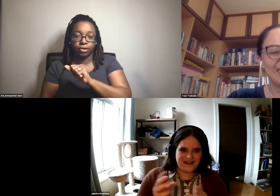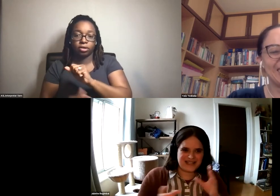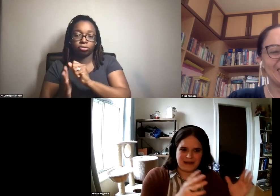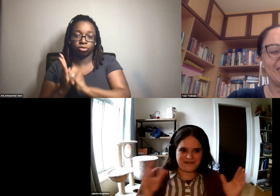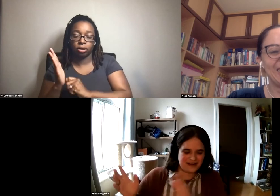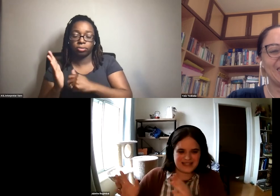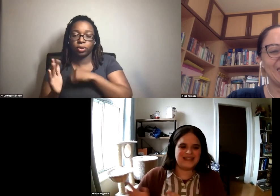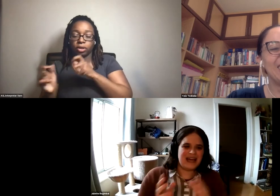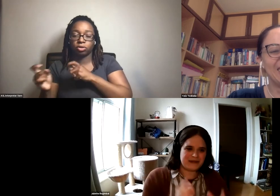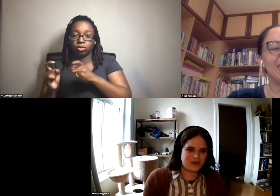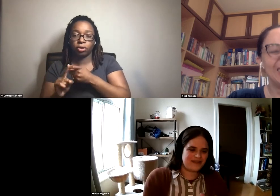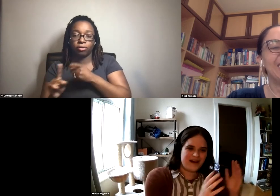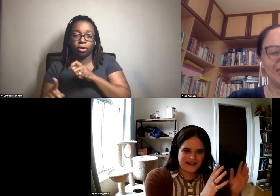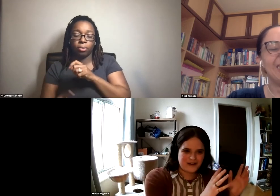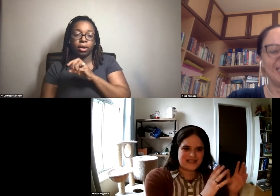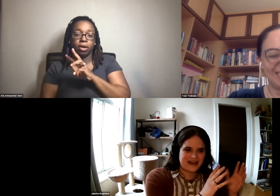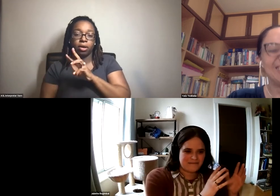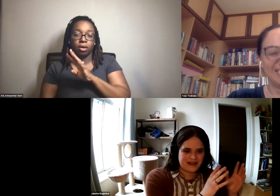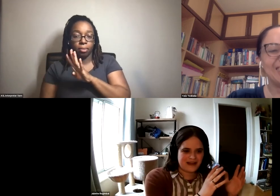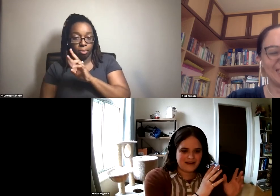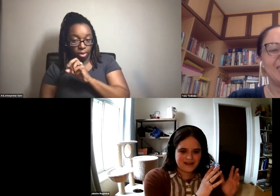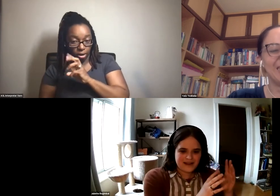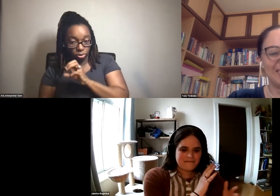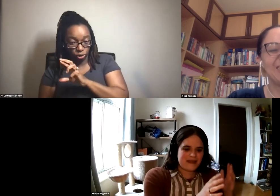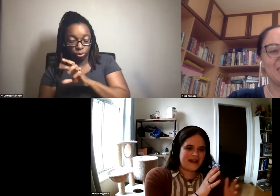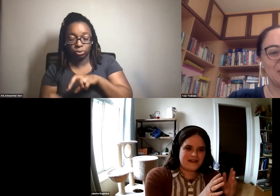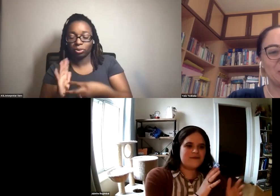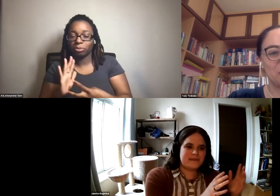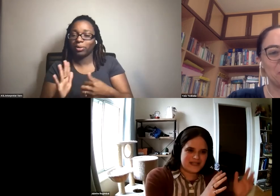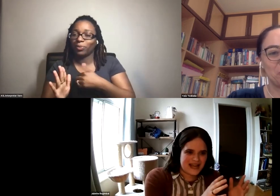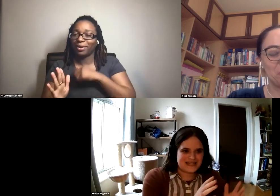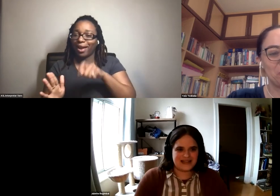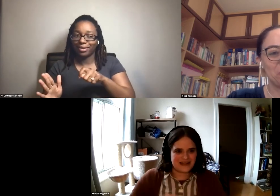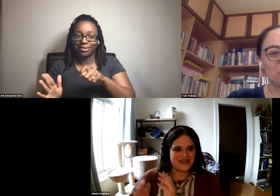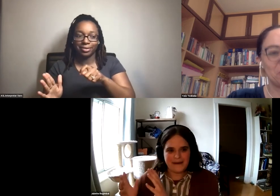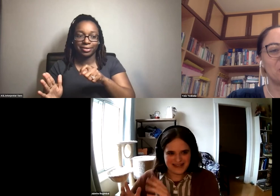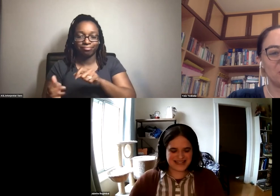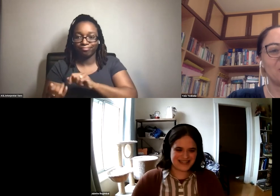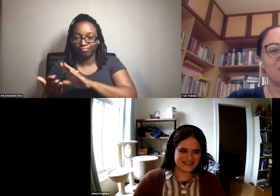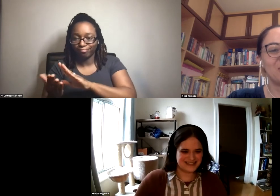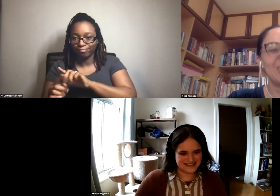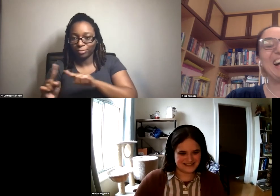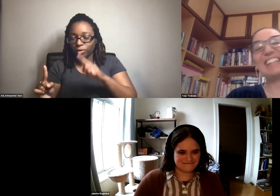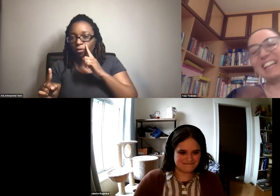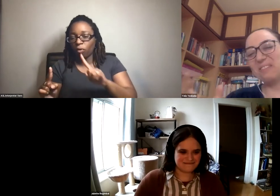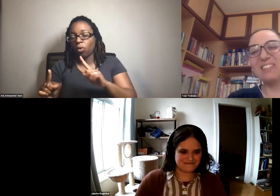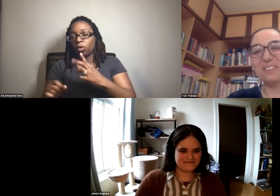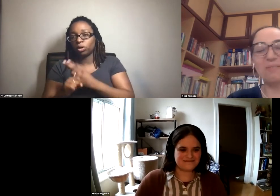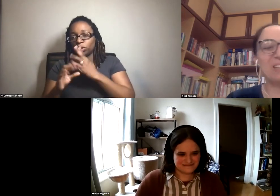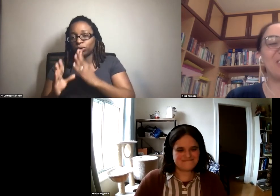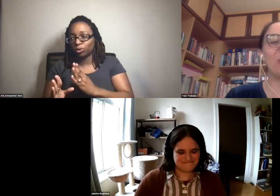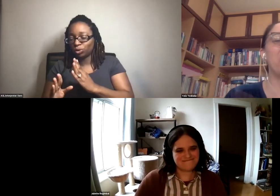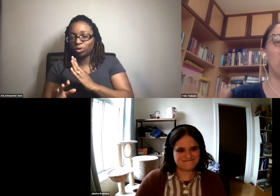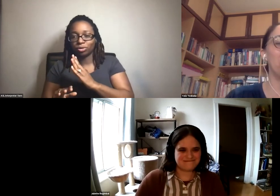unfortunately, that's caused a bit of a delay between the audio design being in a usable state and the haptics. I can